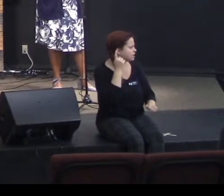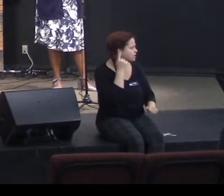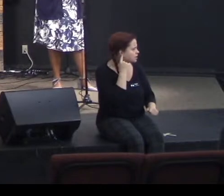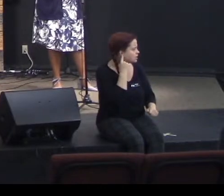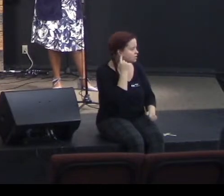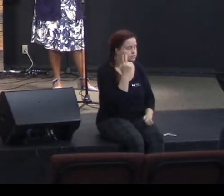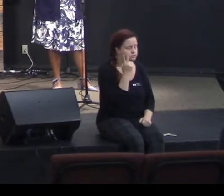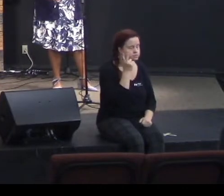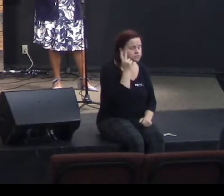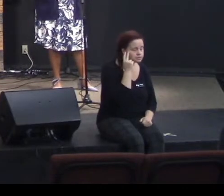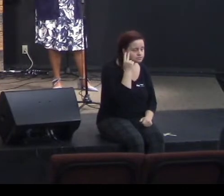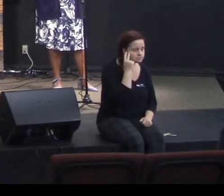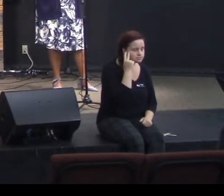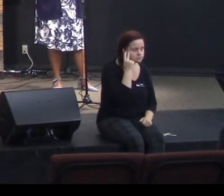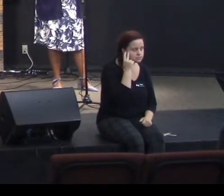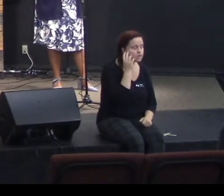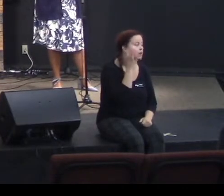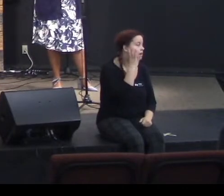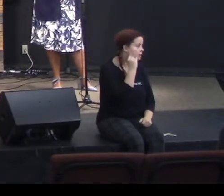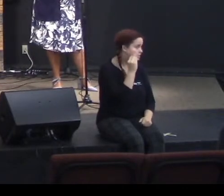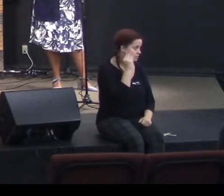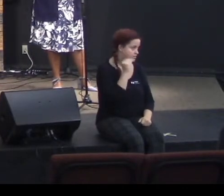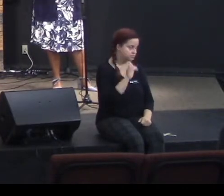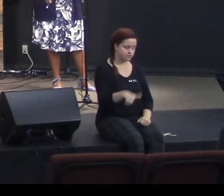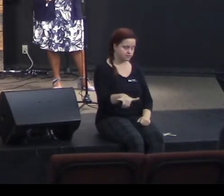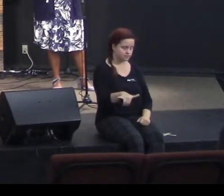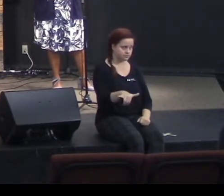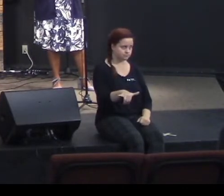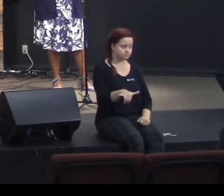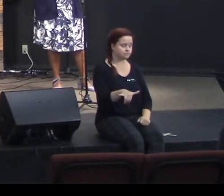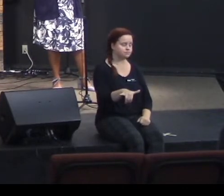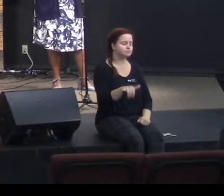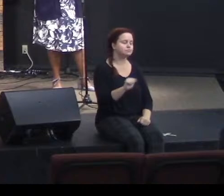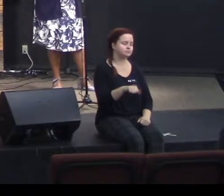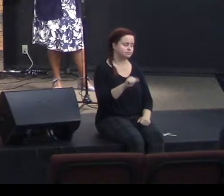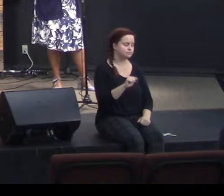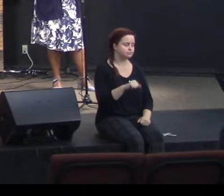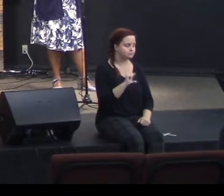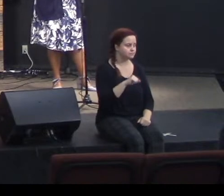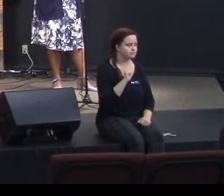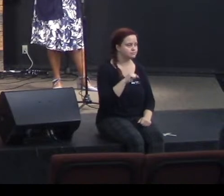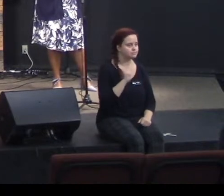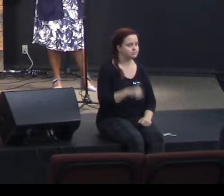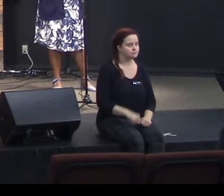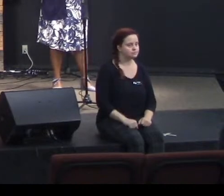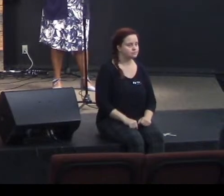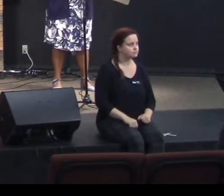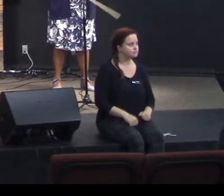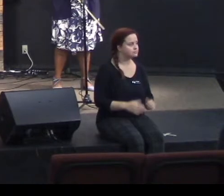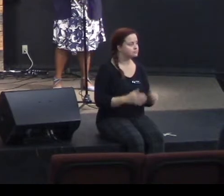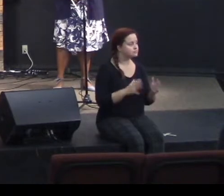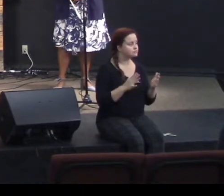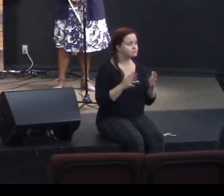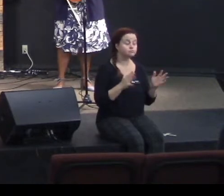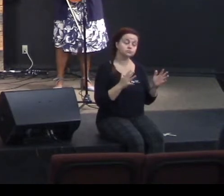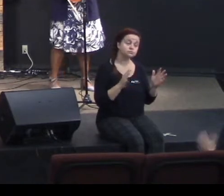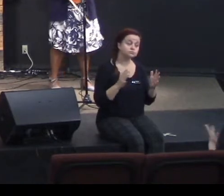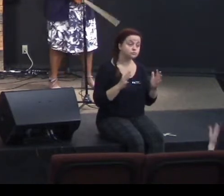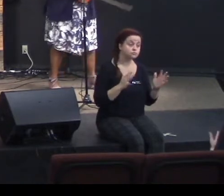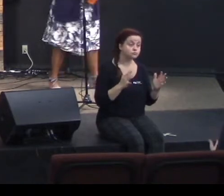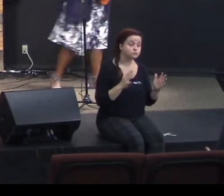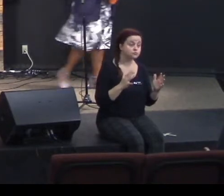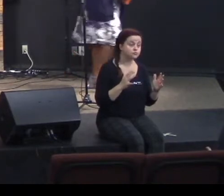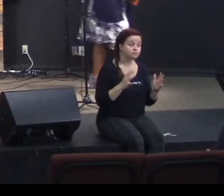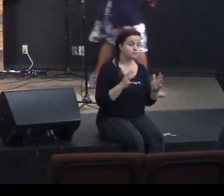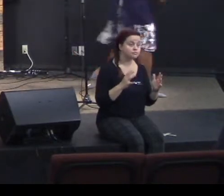see, and experience it. Thank you. so much. Thank